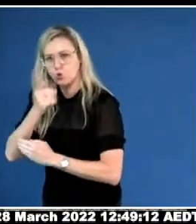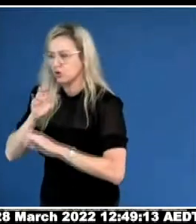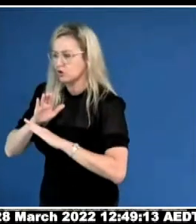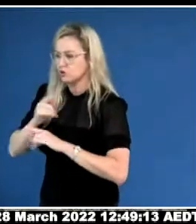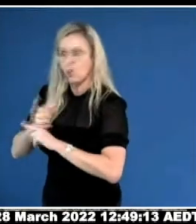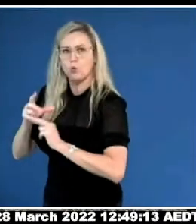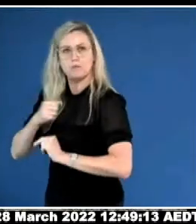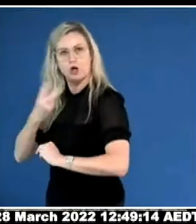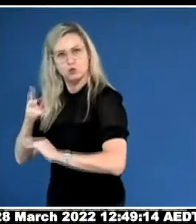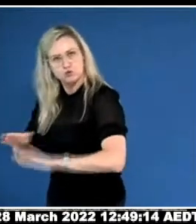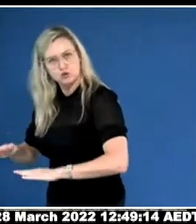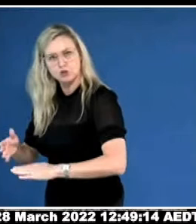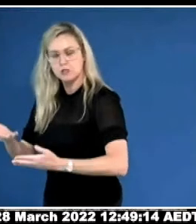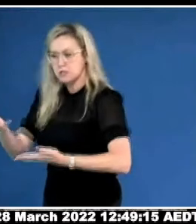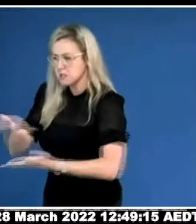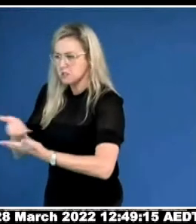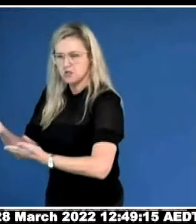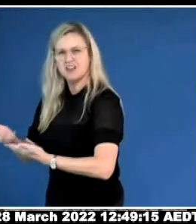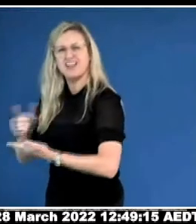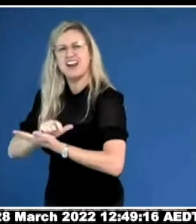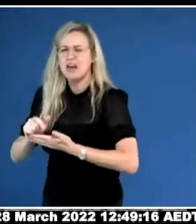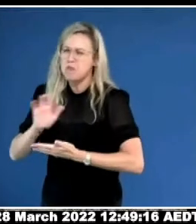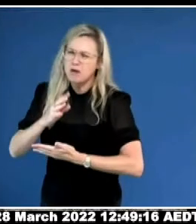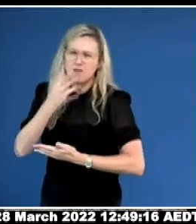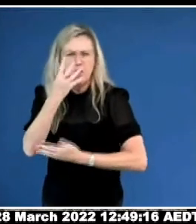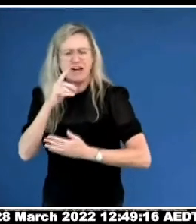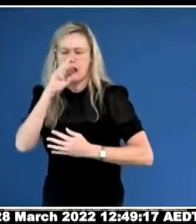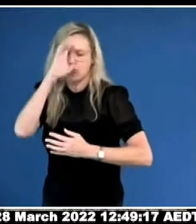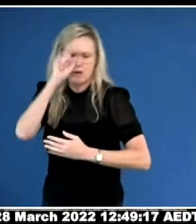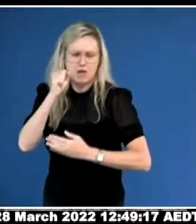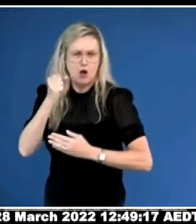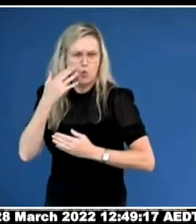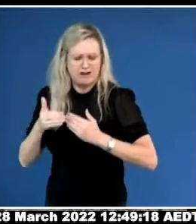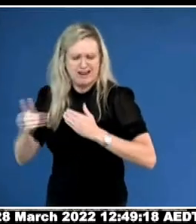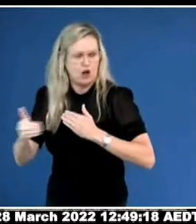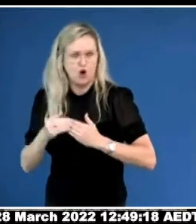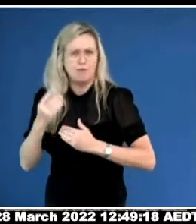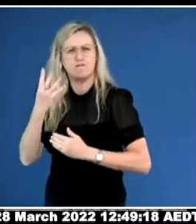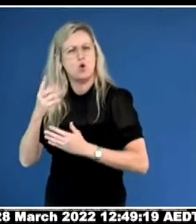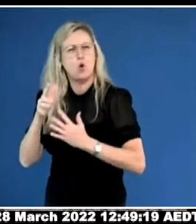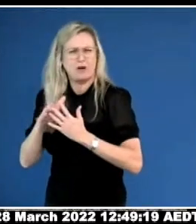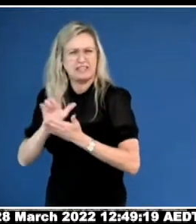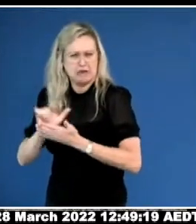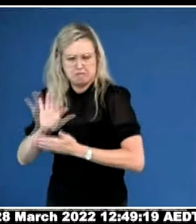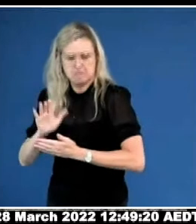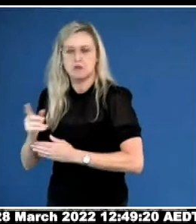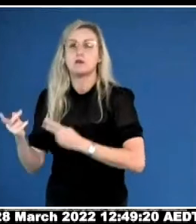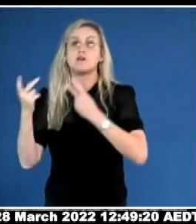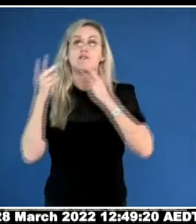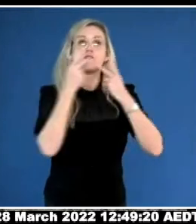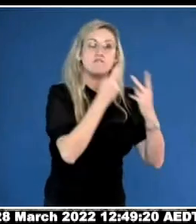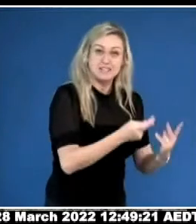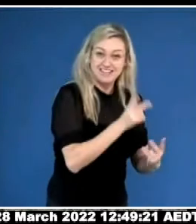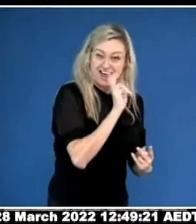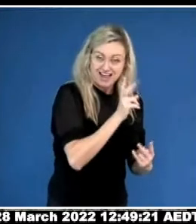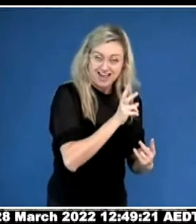fully exactly how long it was. It might have been 4 weeks. I don't remember. They came back and they sat us down again in the same room.